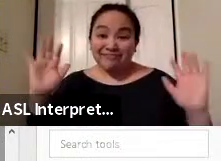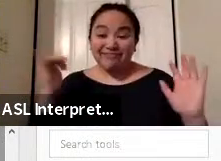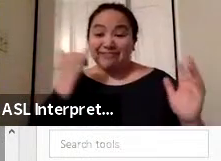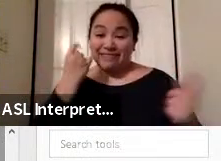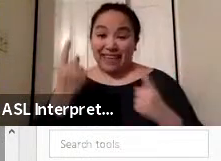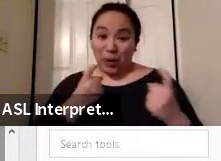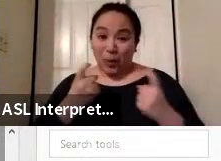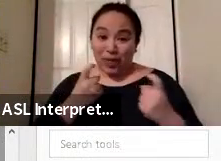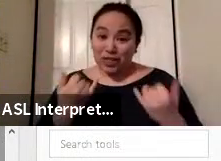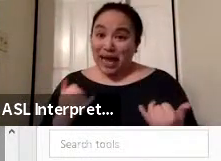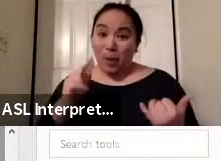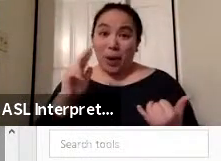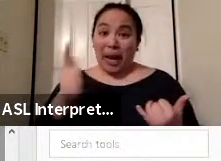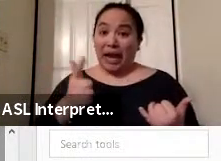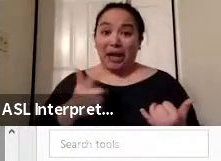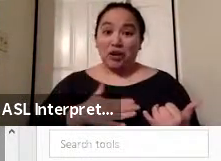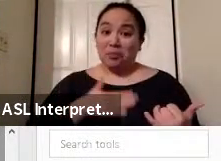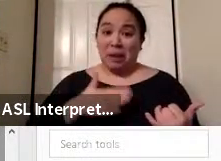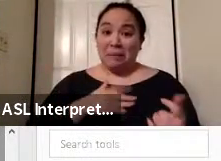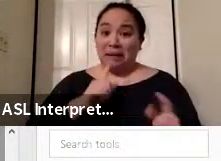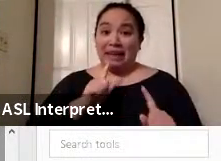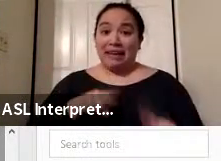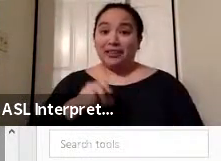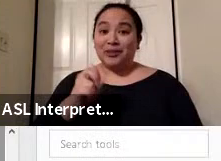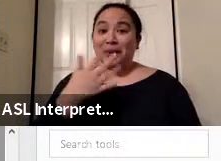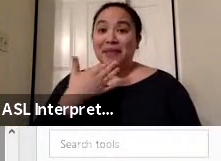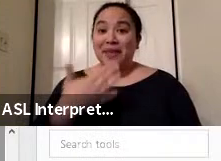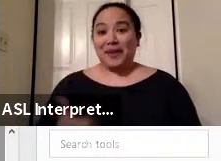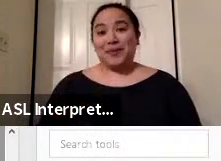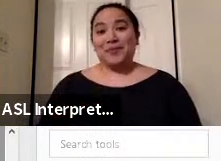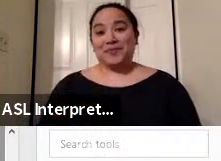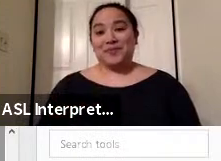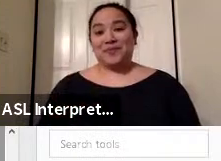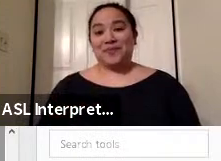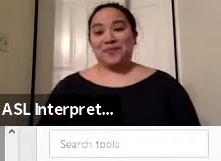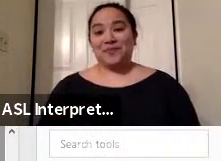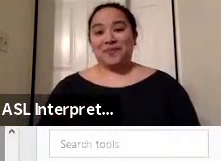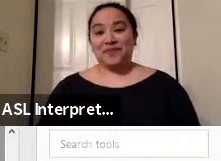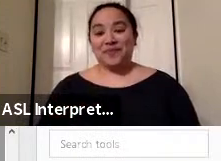or later, I'll be happy to answer them. Thank you.